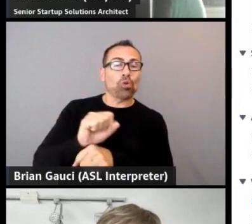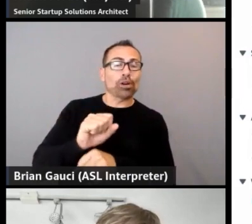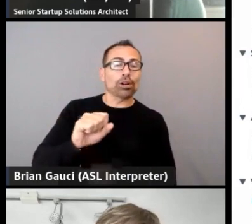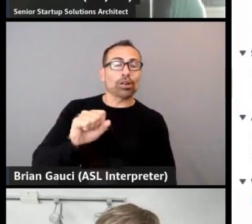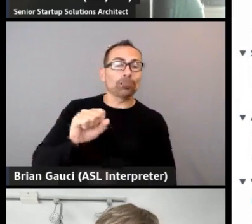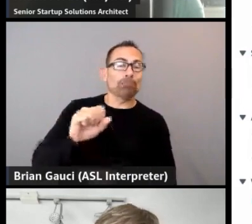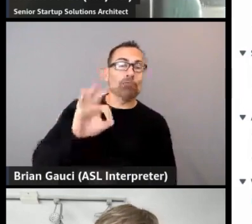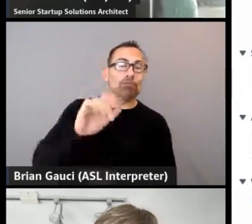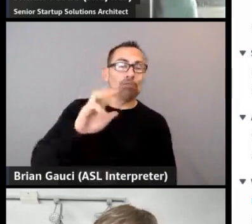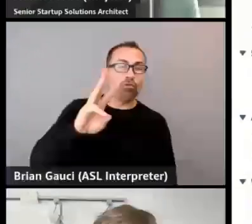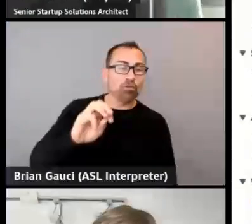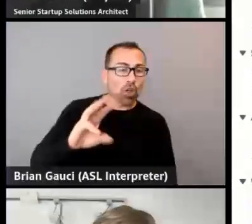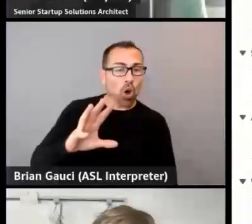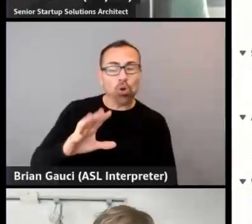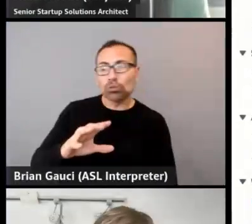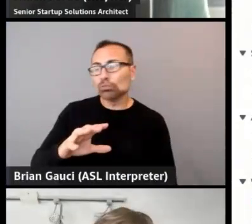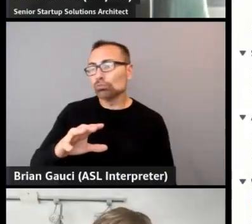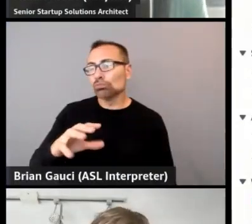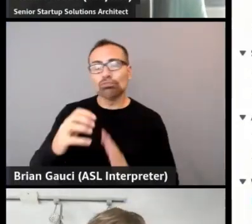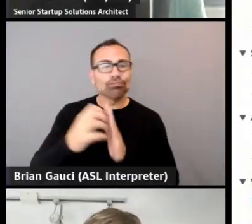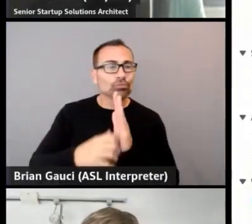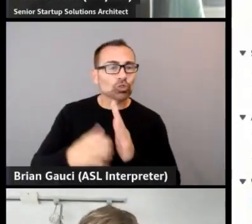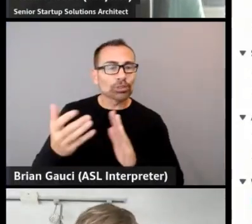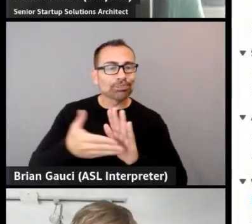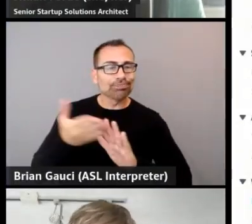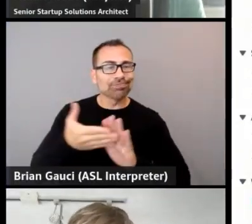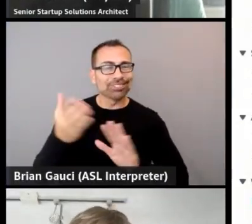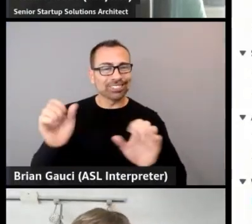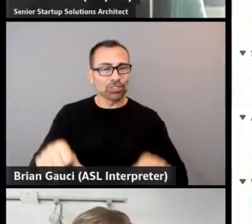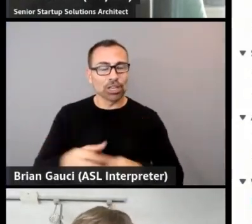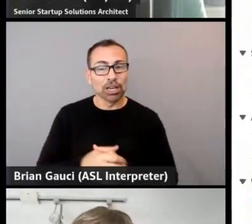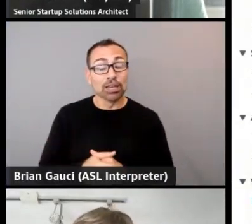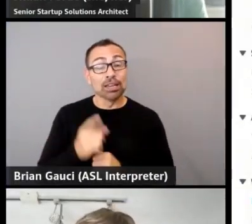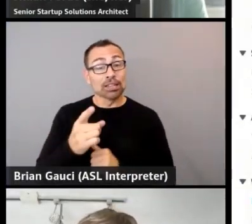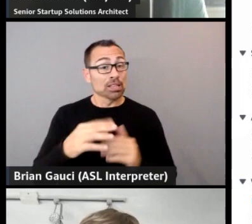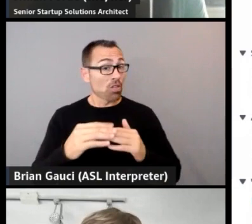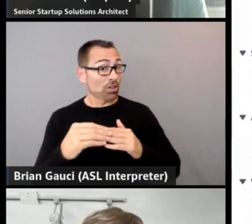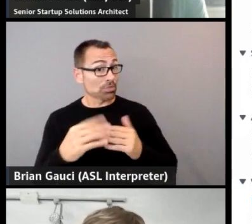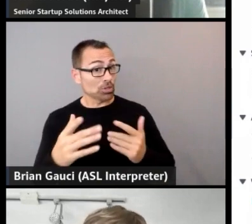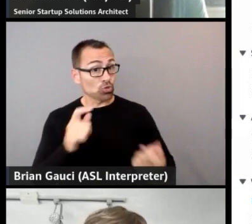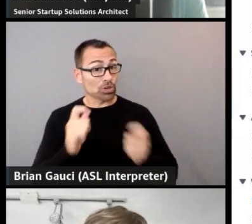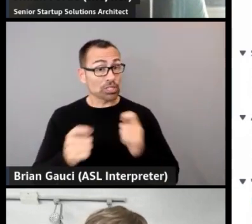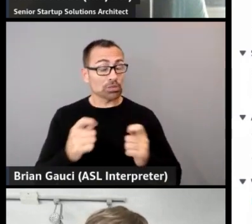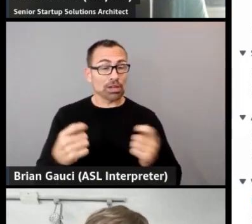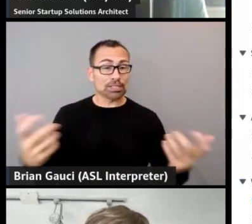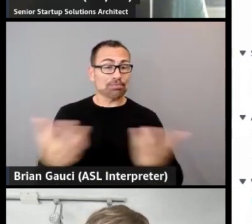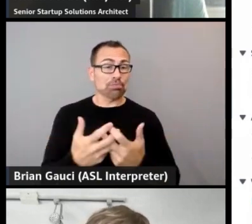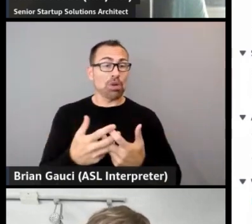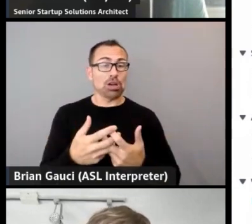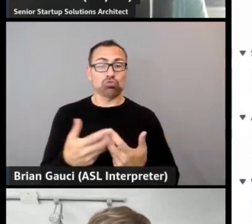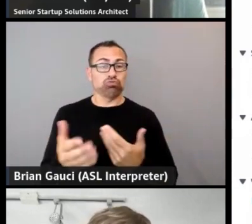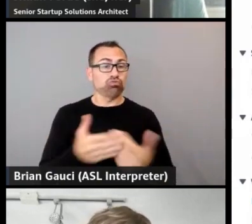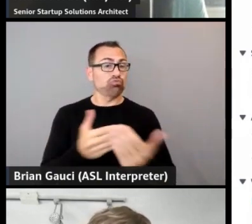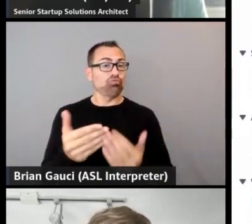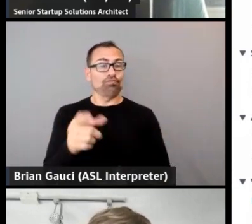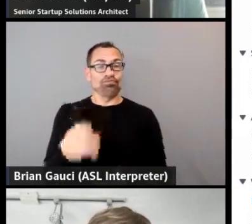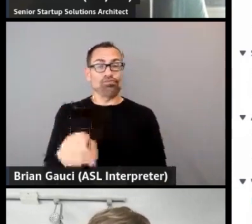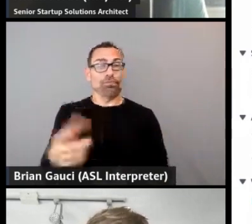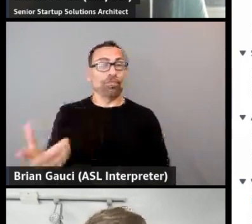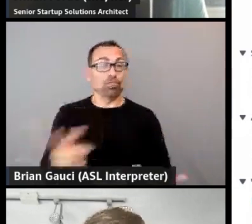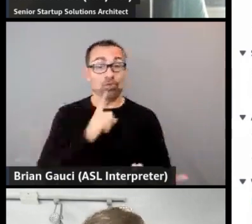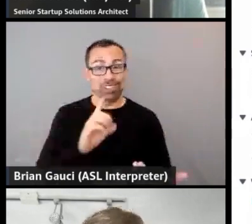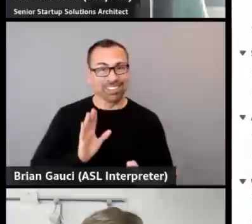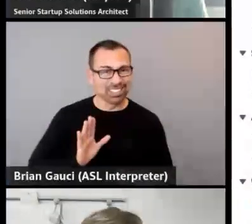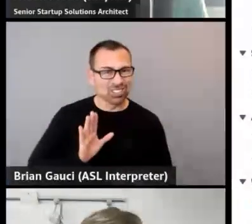right? And so this really gives you the flexibility. You can customize any of these workflows, and it's really yours, right? And so we